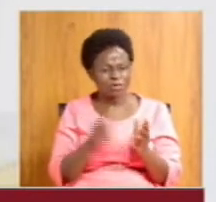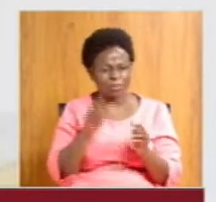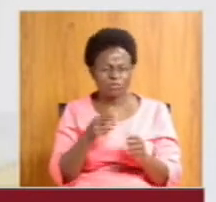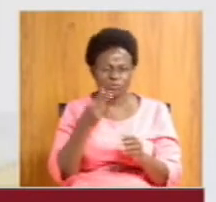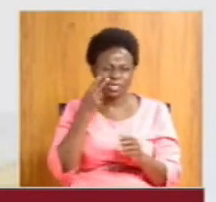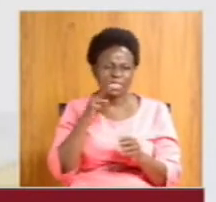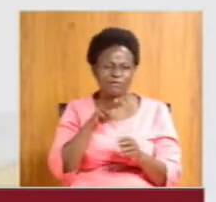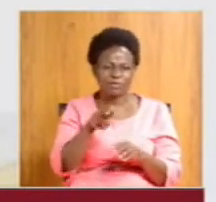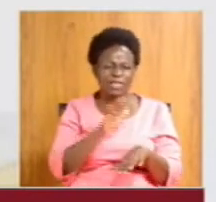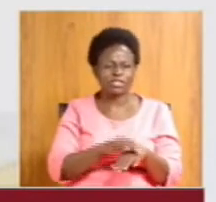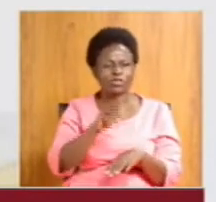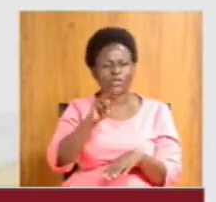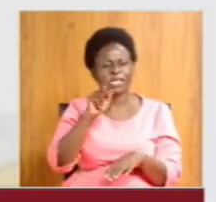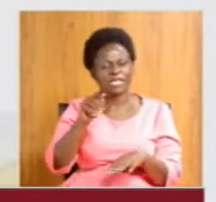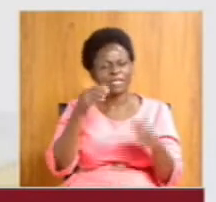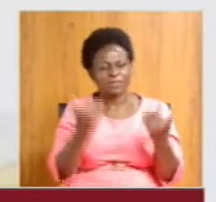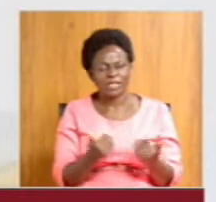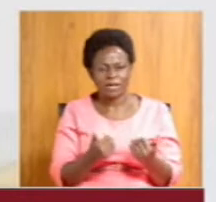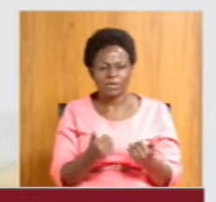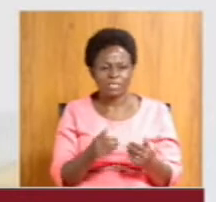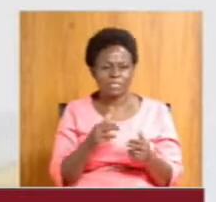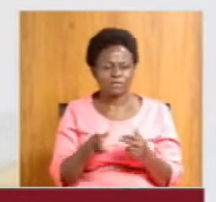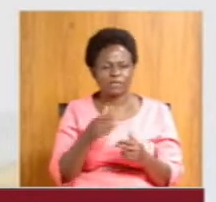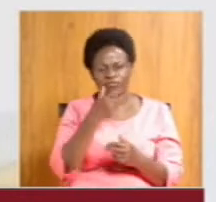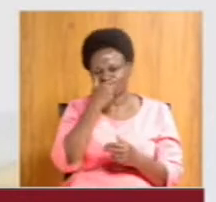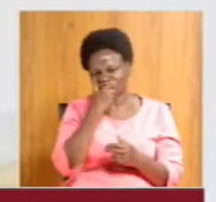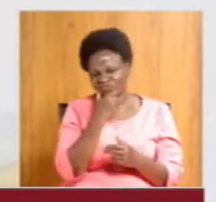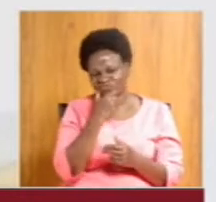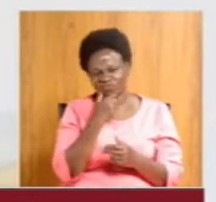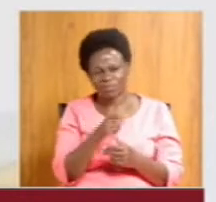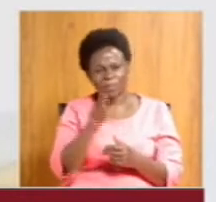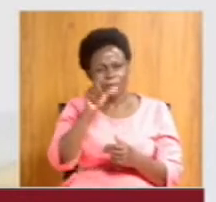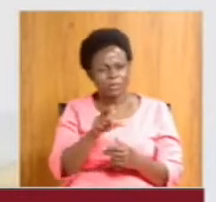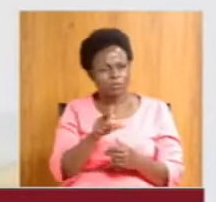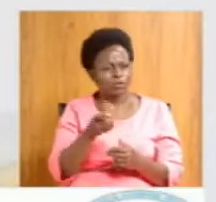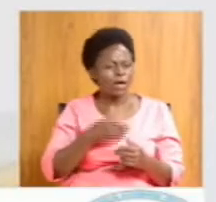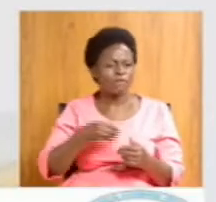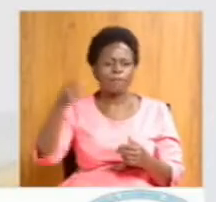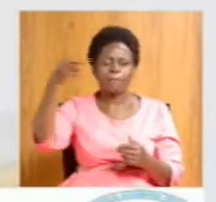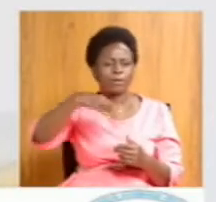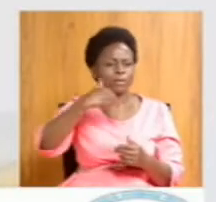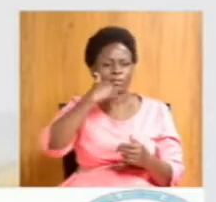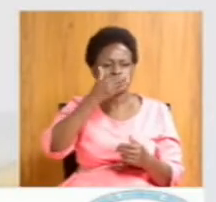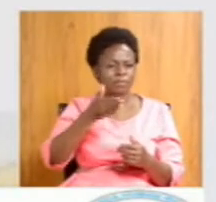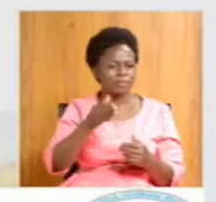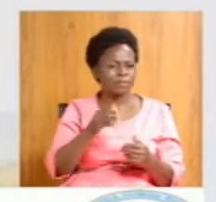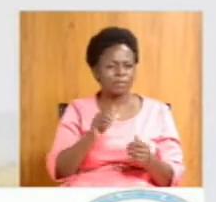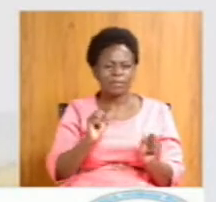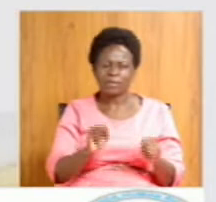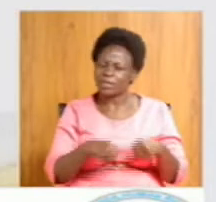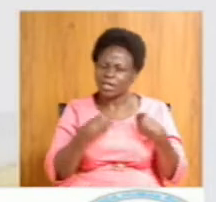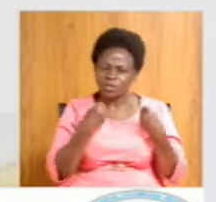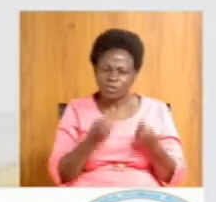NTV currently and it's very absurd that for the person that doesn't have electric connectivity, they are not privy to